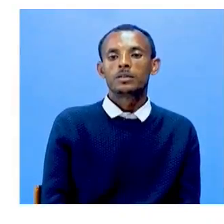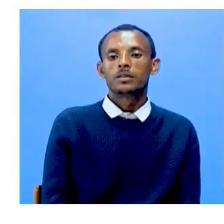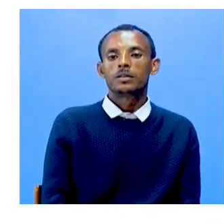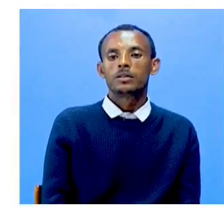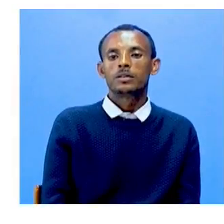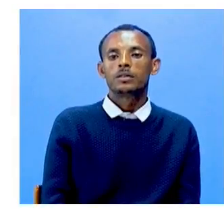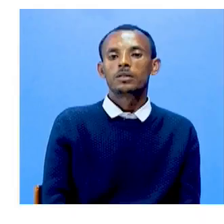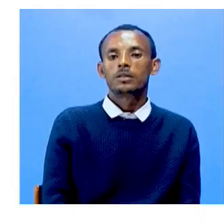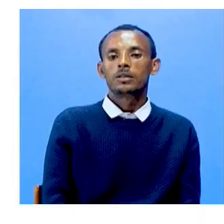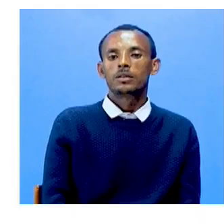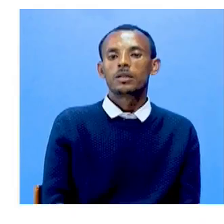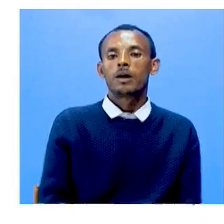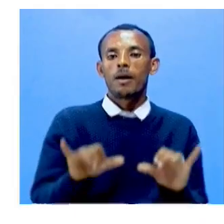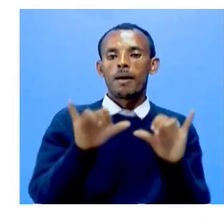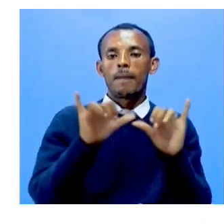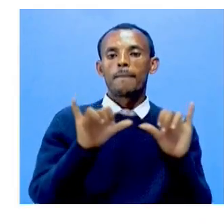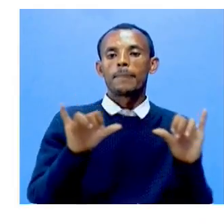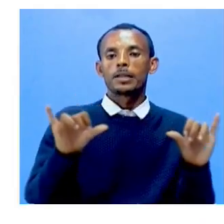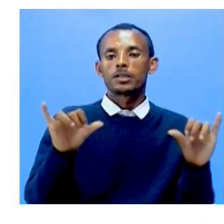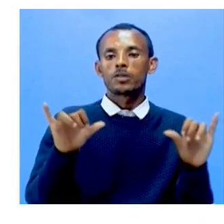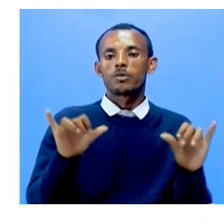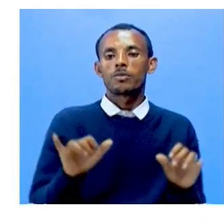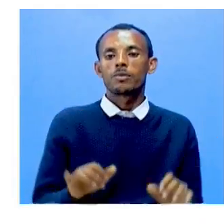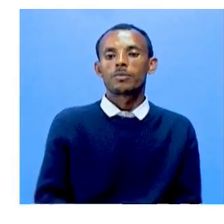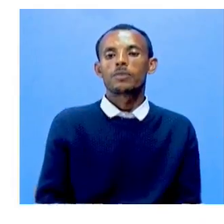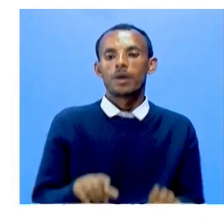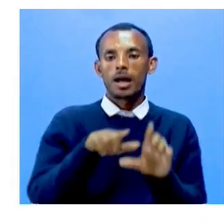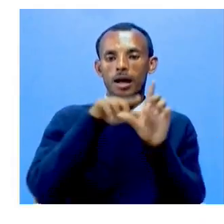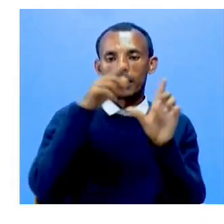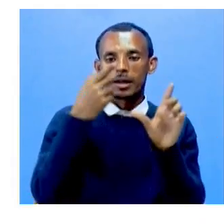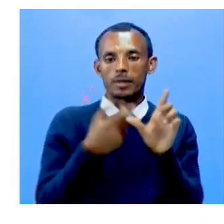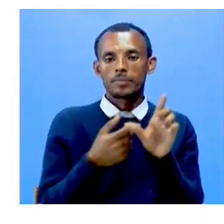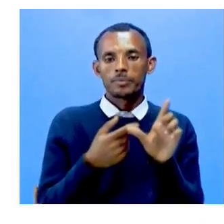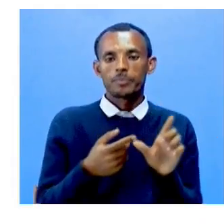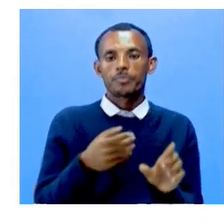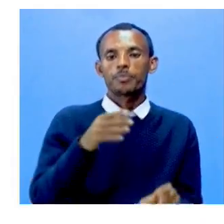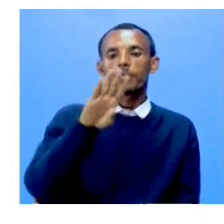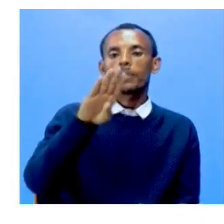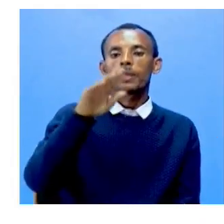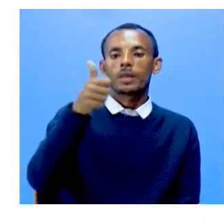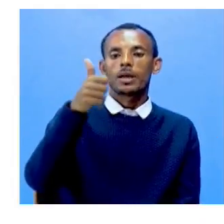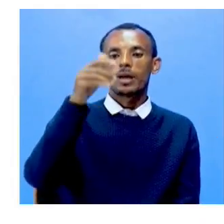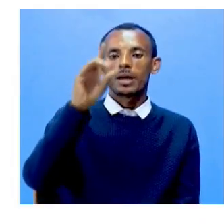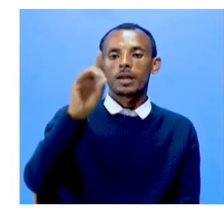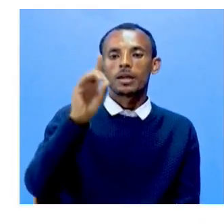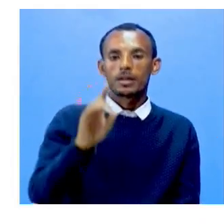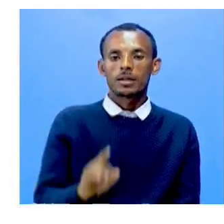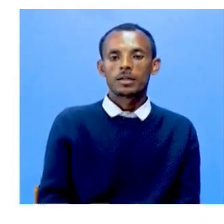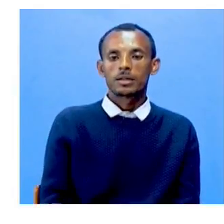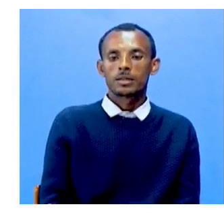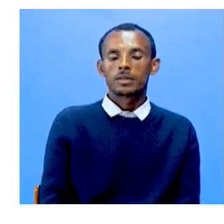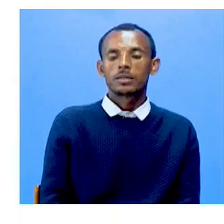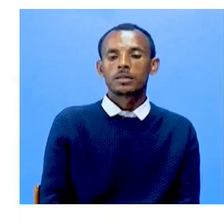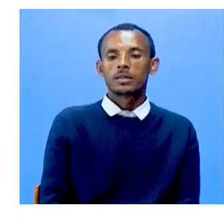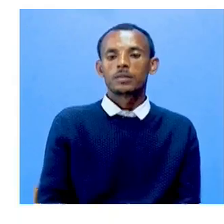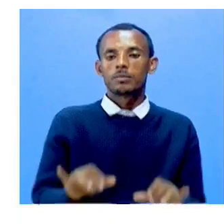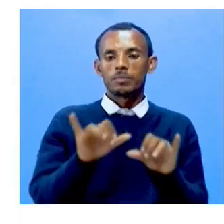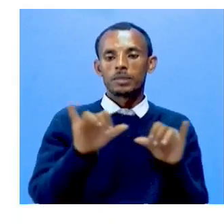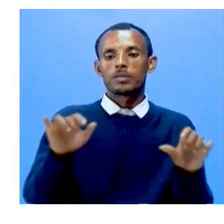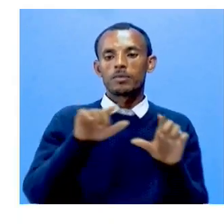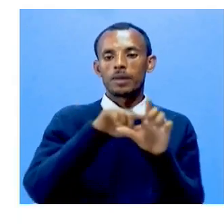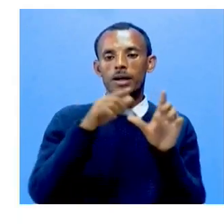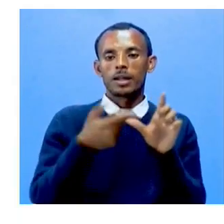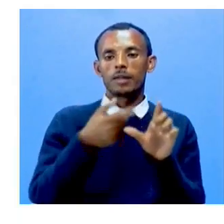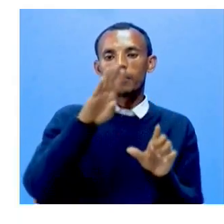fourth, measure of angle BAD. Measure of angle